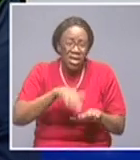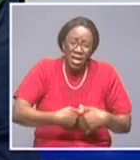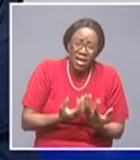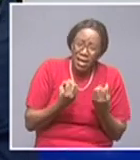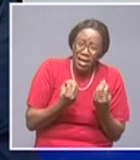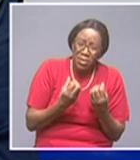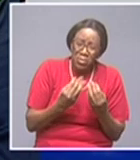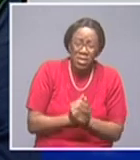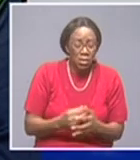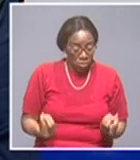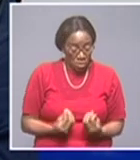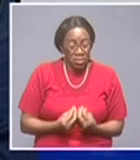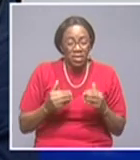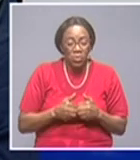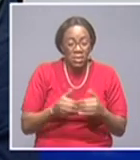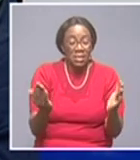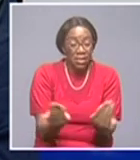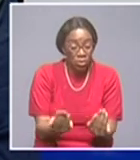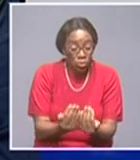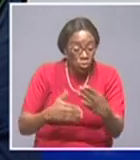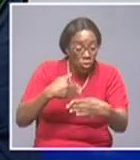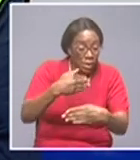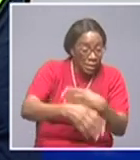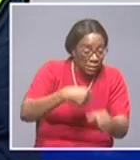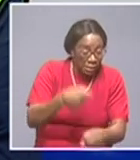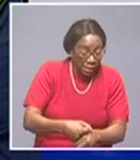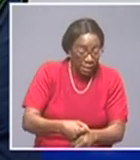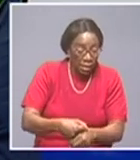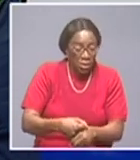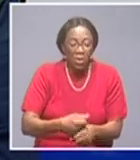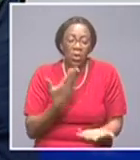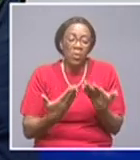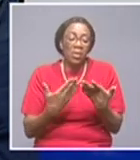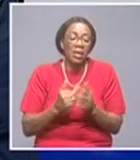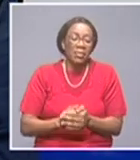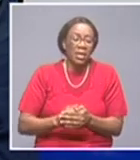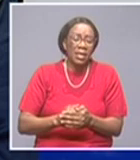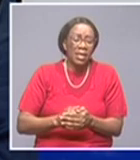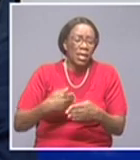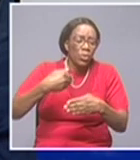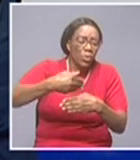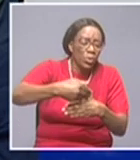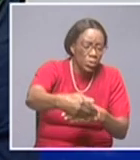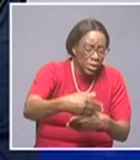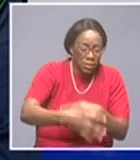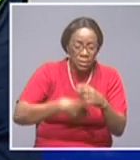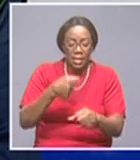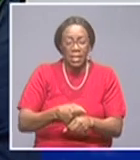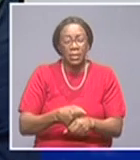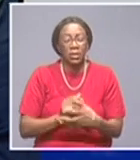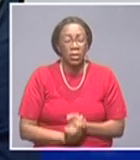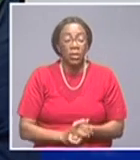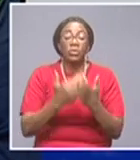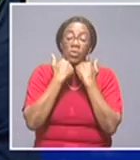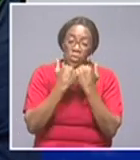year. This is the information that you get from the census, or even the year after, or the other years. So for planning